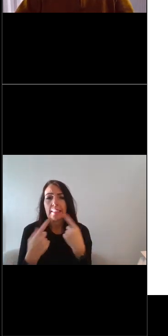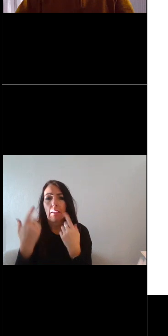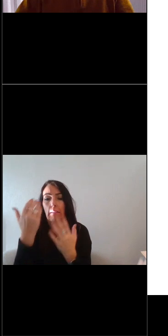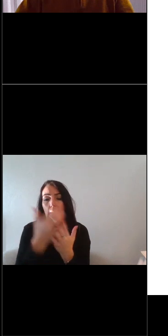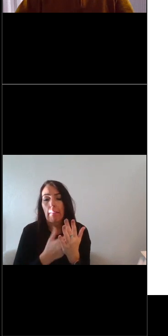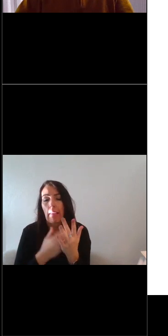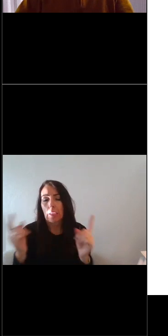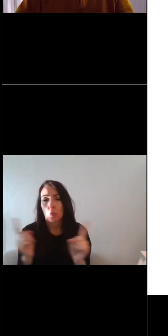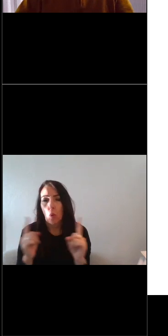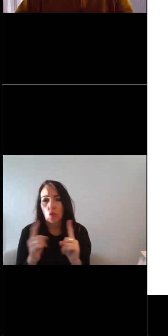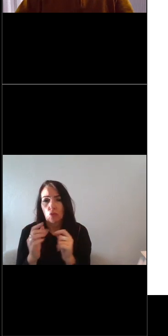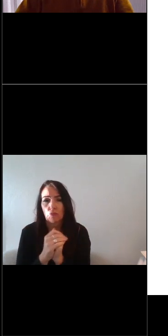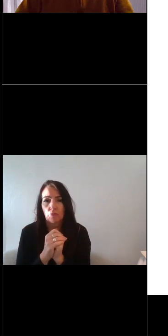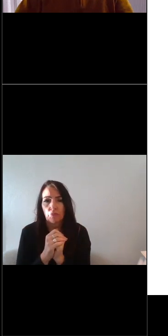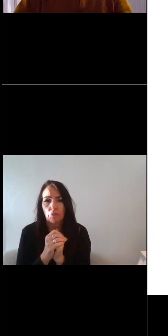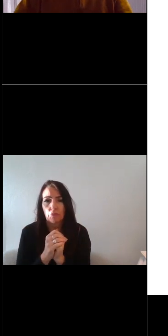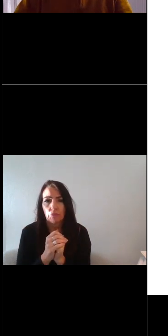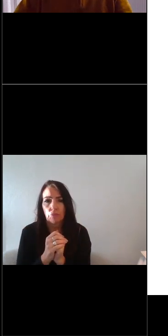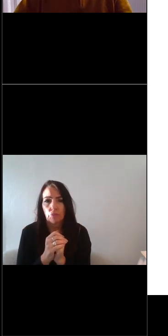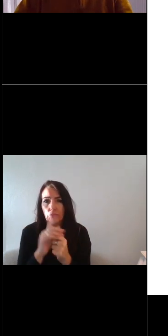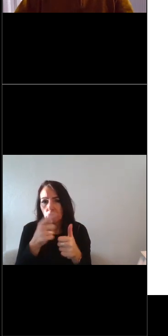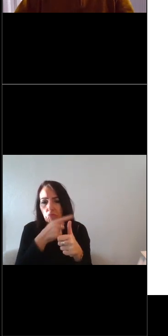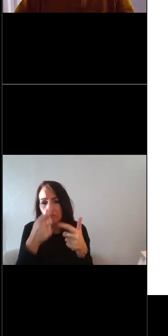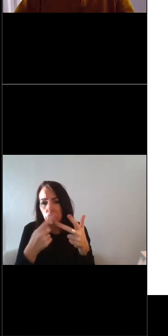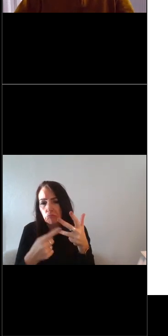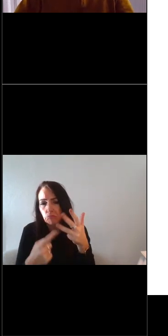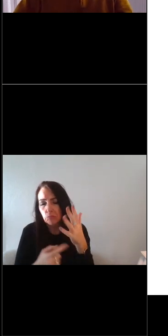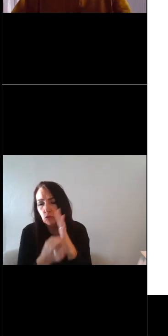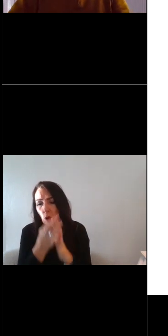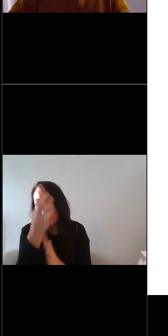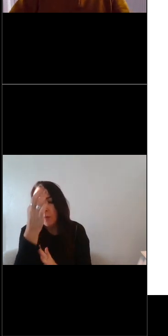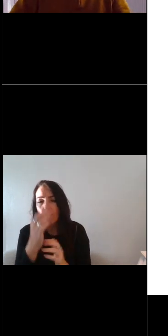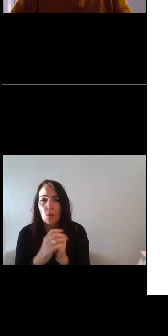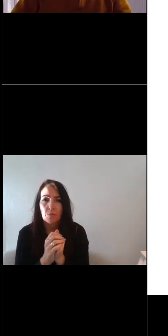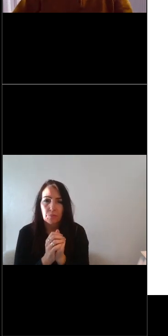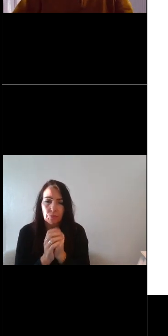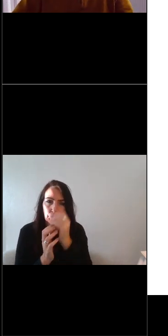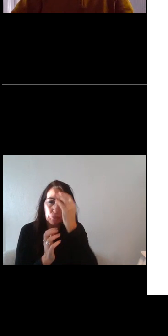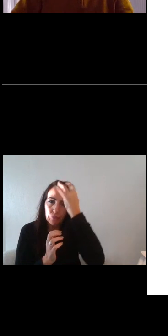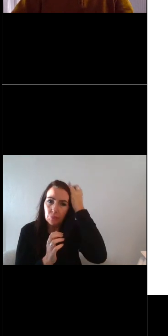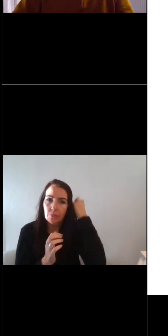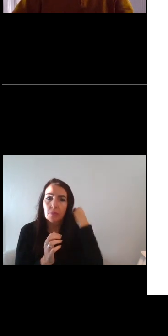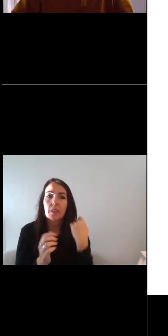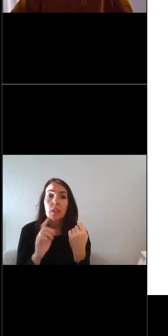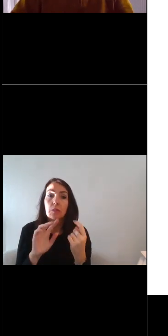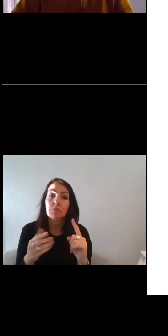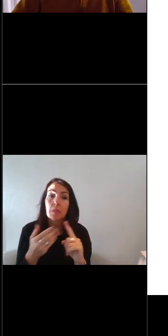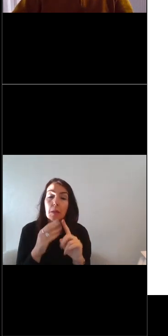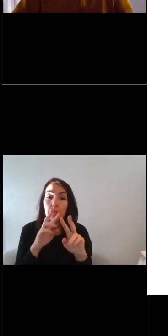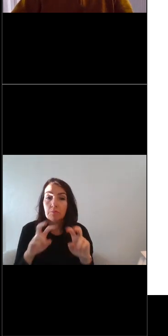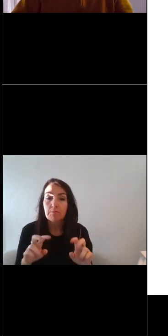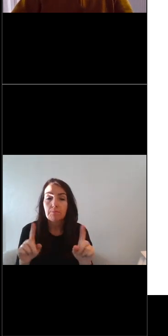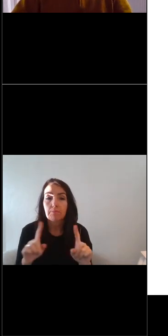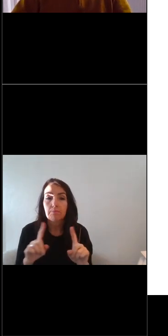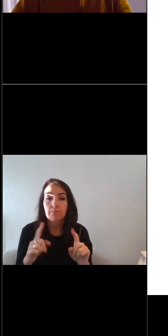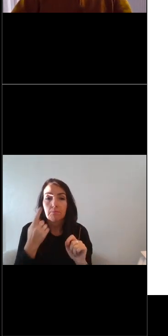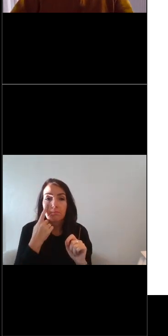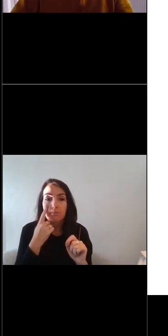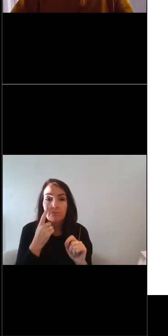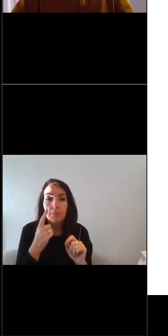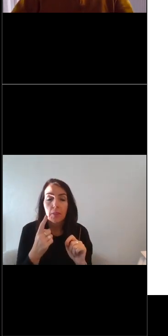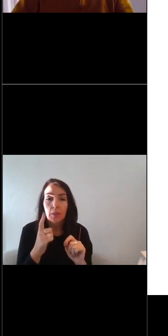incomplete, again, put actions in place to improve it. So really what you would want to be looking for to see what could